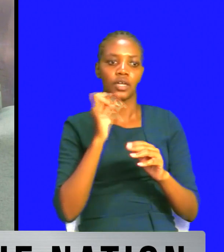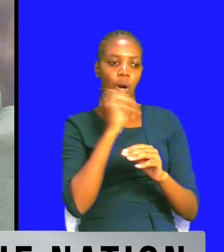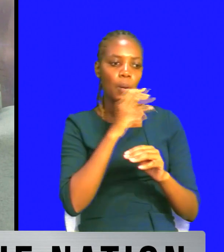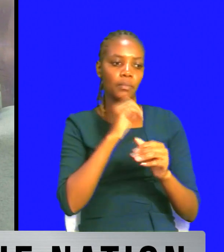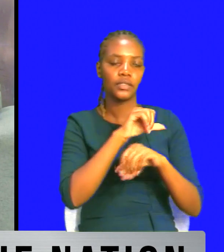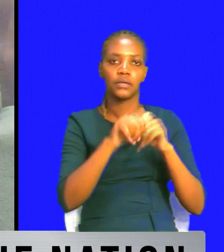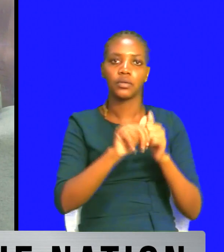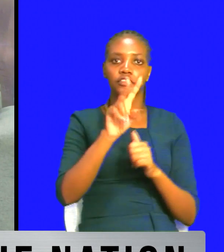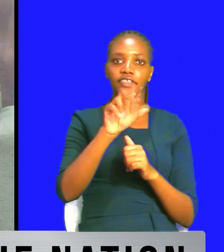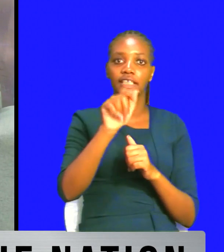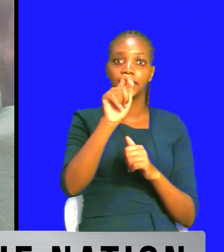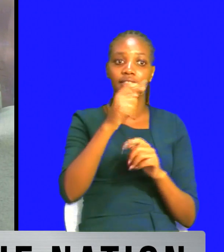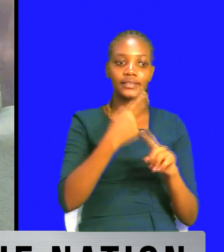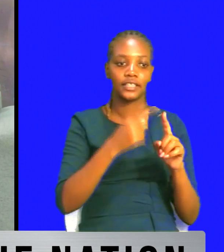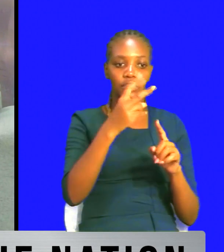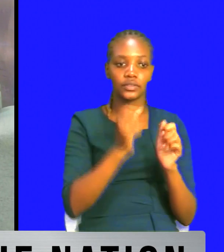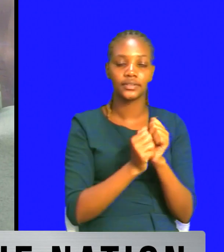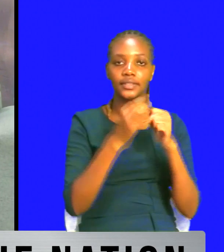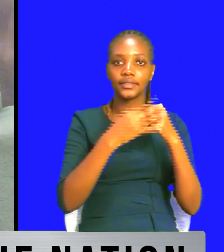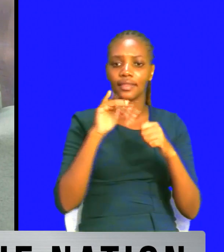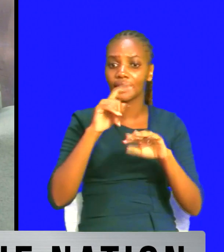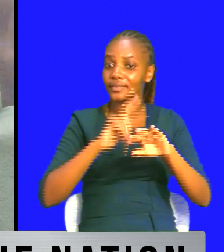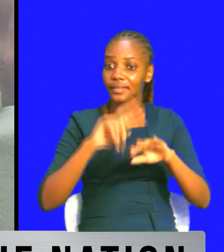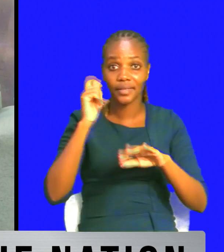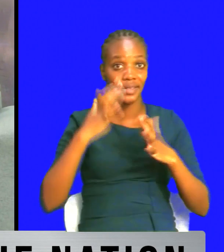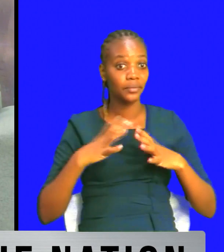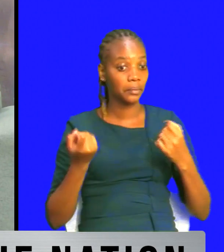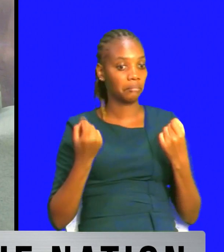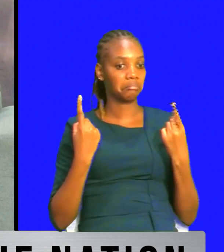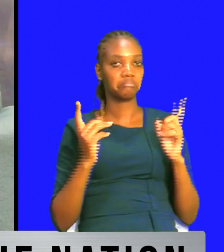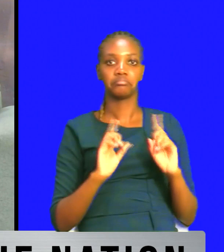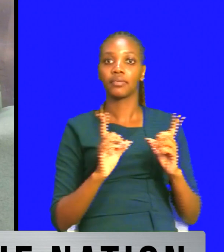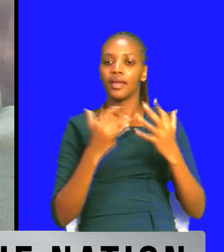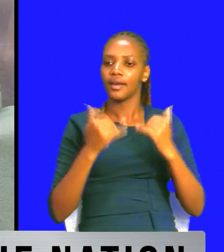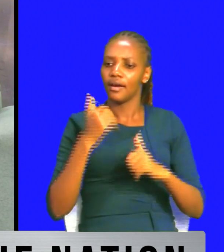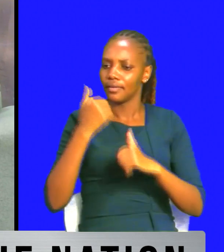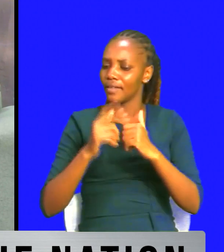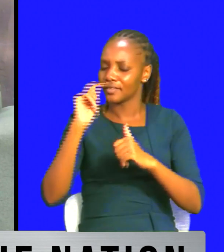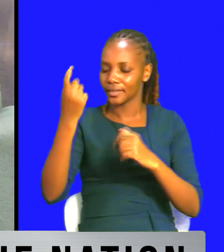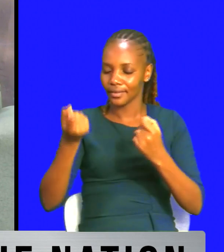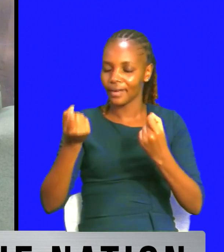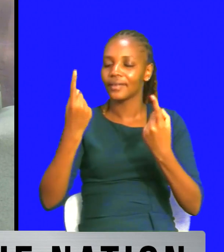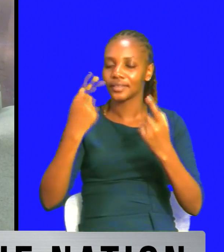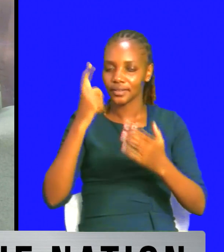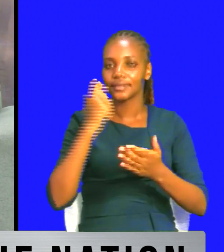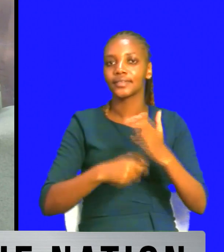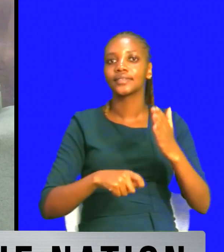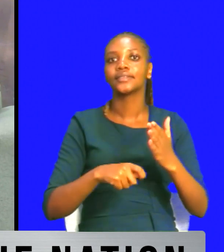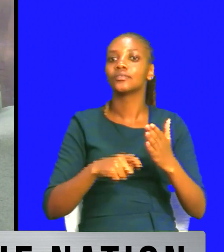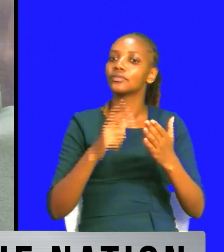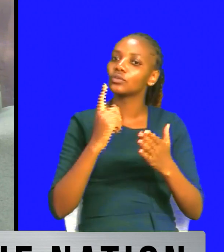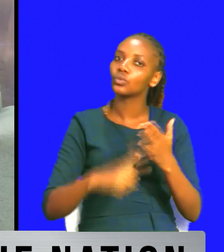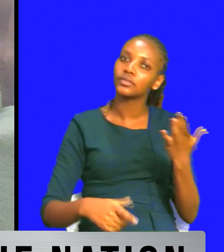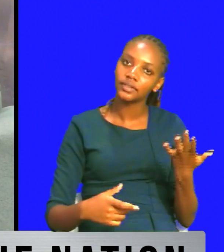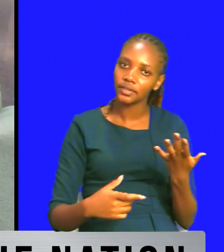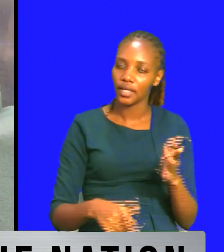in 2018. At that time, a lot of Kenyans could not really understand what we were talking about. Now, every Kenyan understands what taxation is.